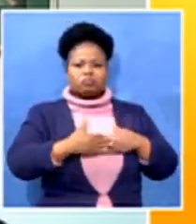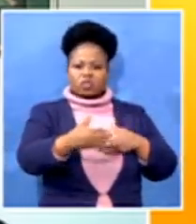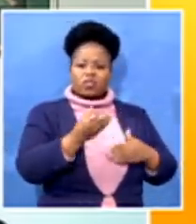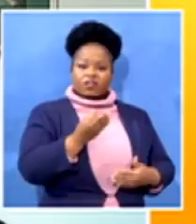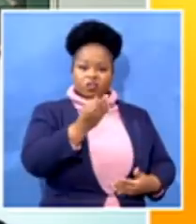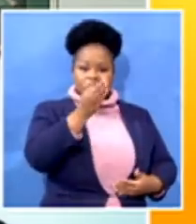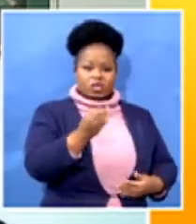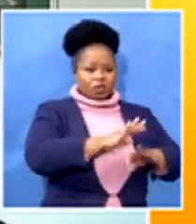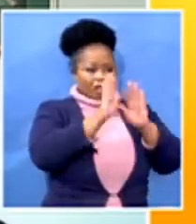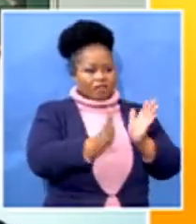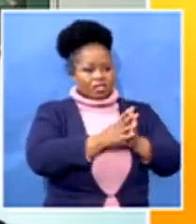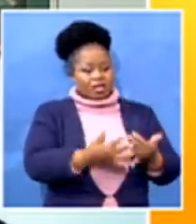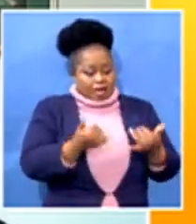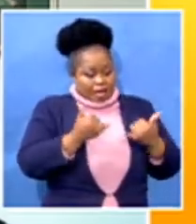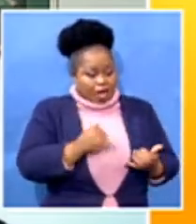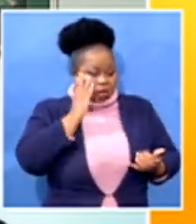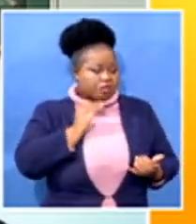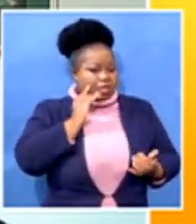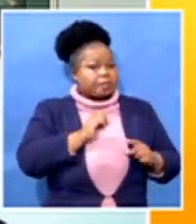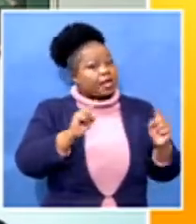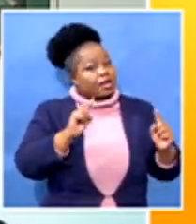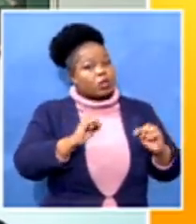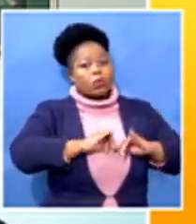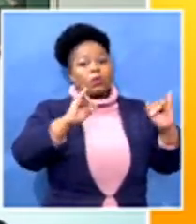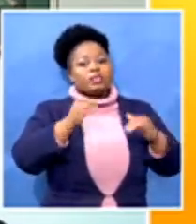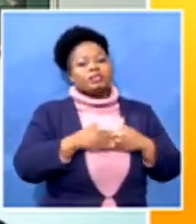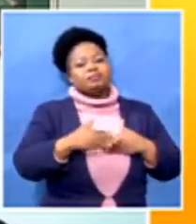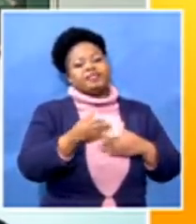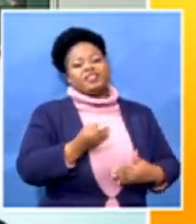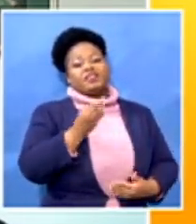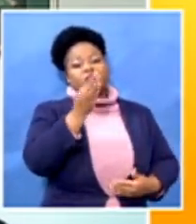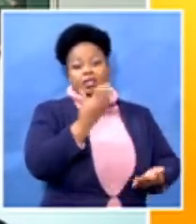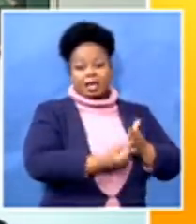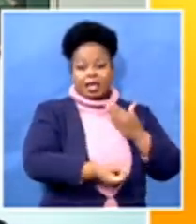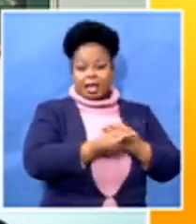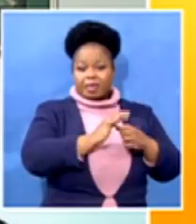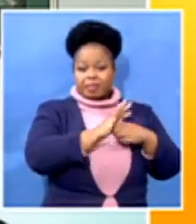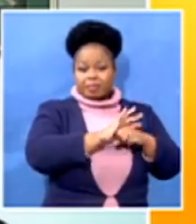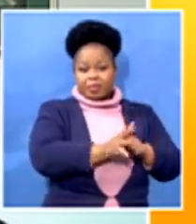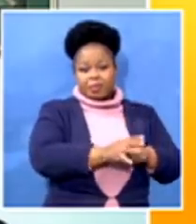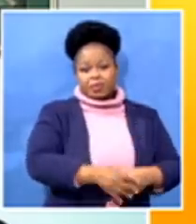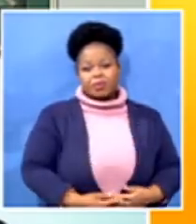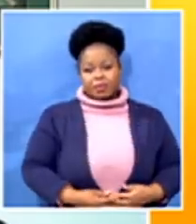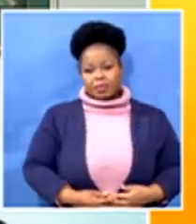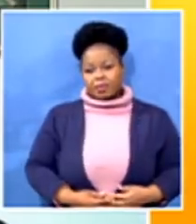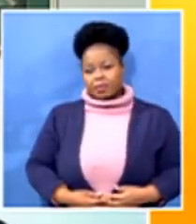dealing with now is one story, but going forward and the ricochet effect of mental illness going on.